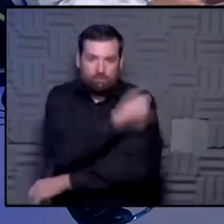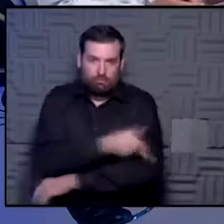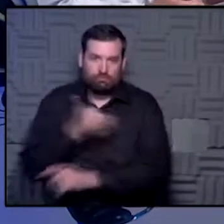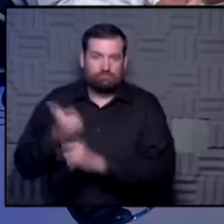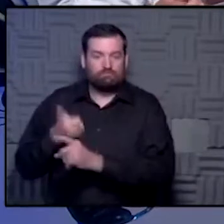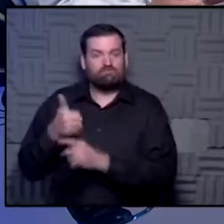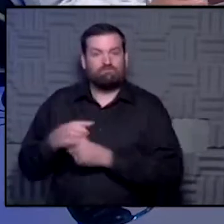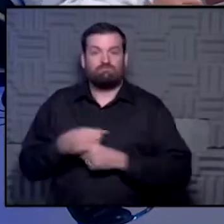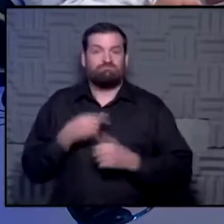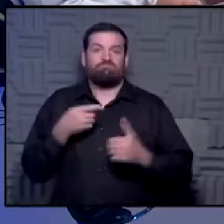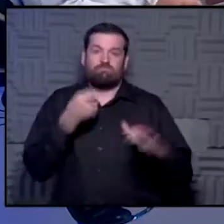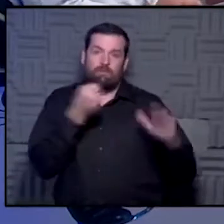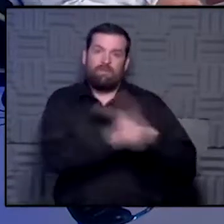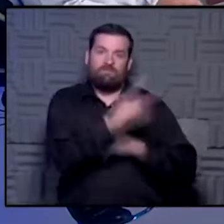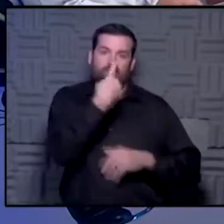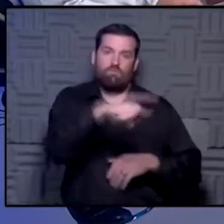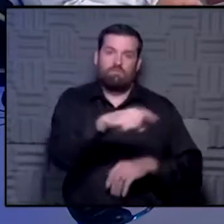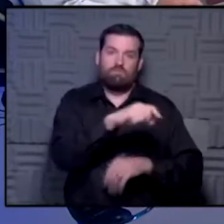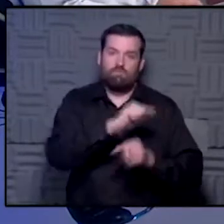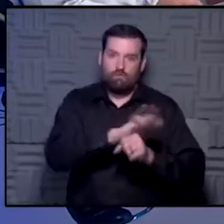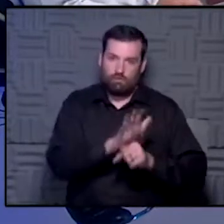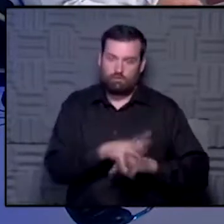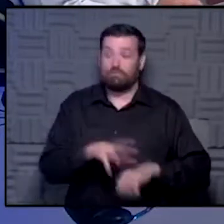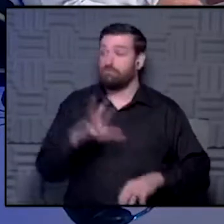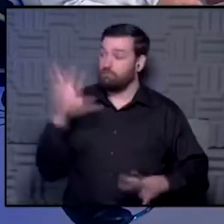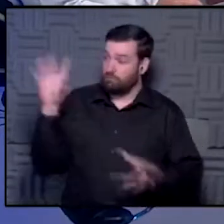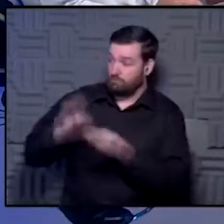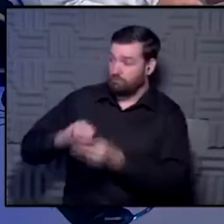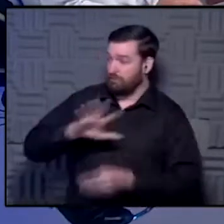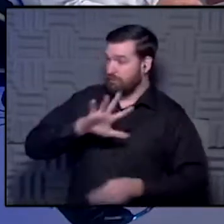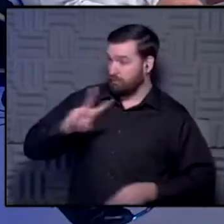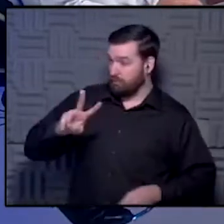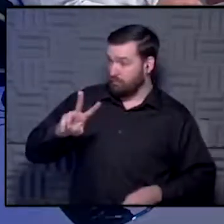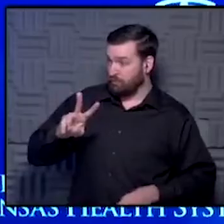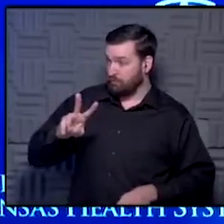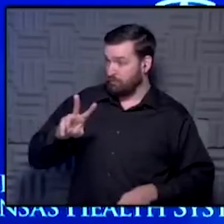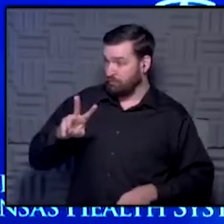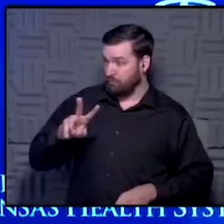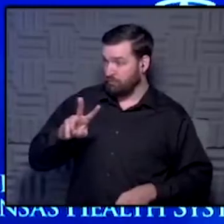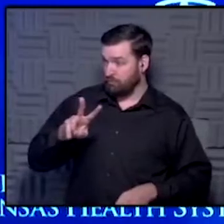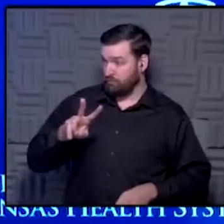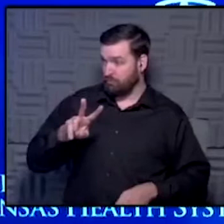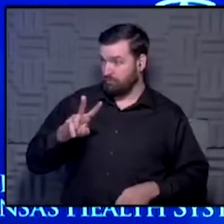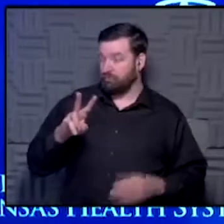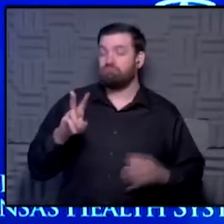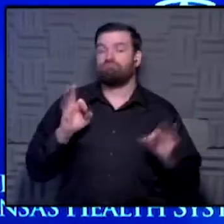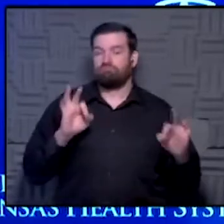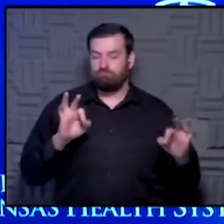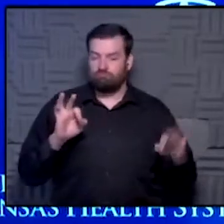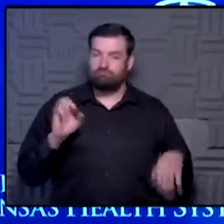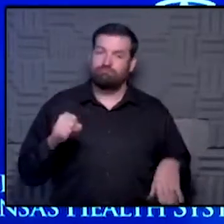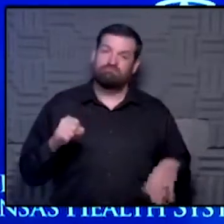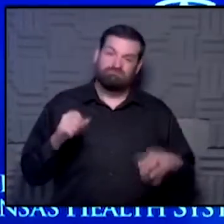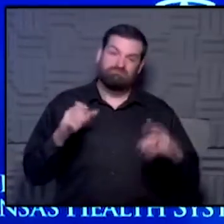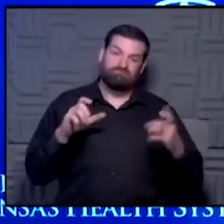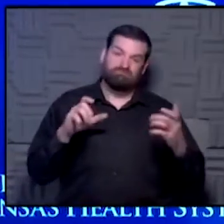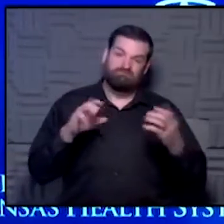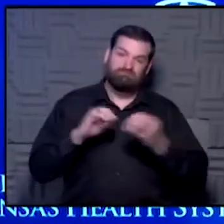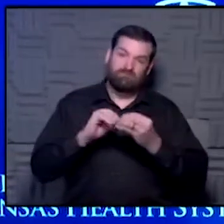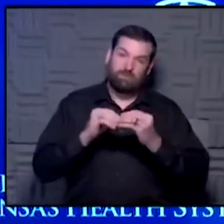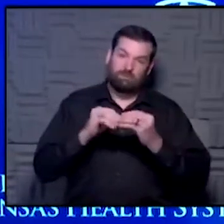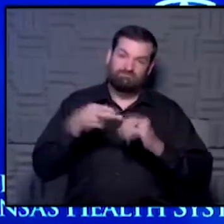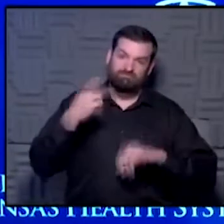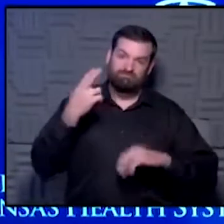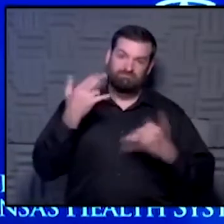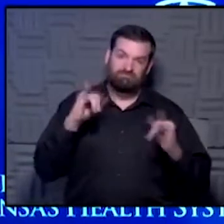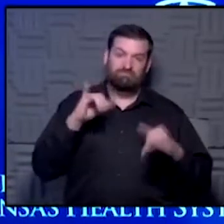were originally admitted for COVID reasons. So a total of 52 folks here kind of filling beds as a result of COVID. Yeah. Quite a big number, though, overall. That's